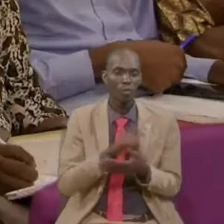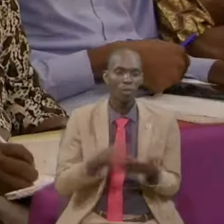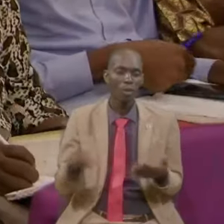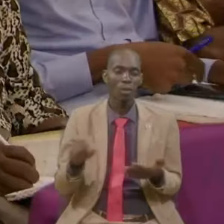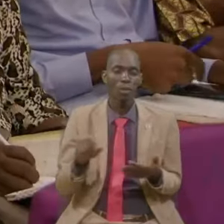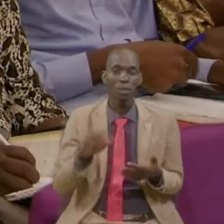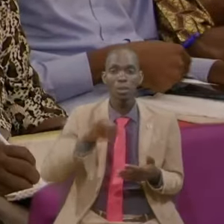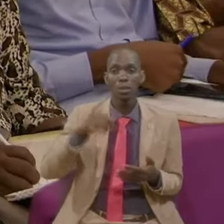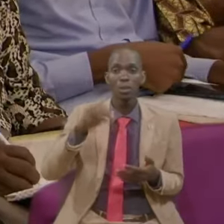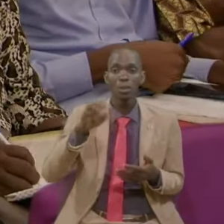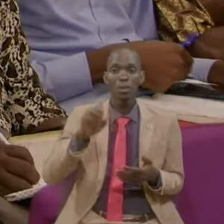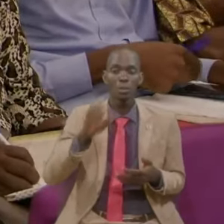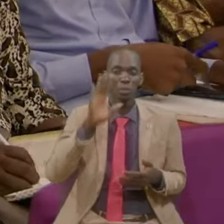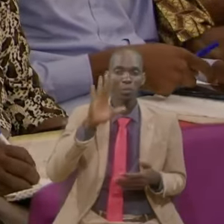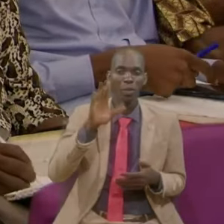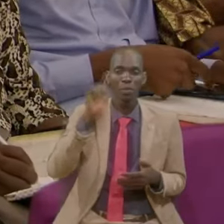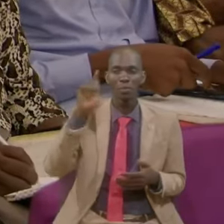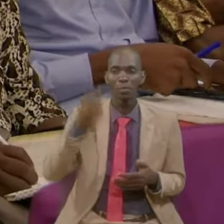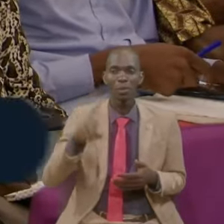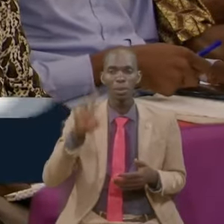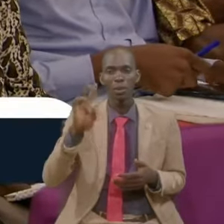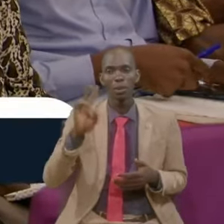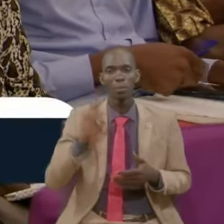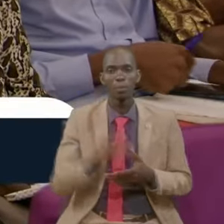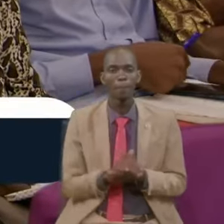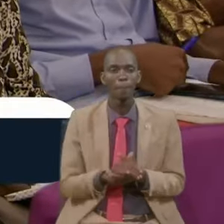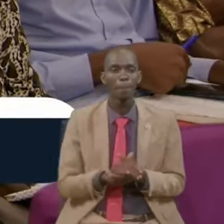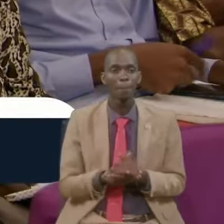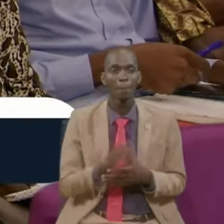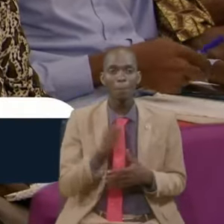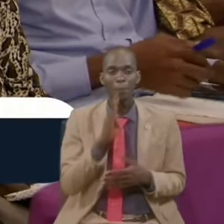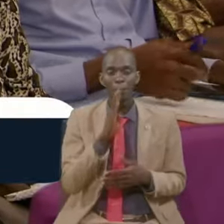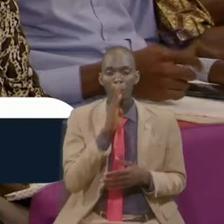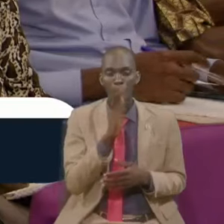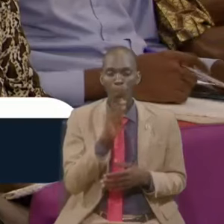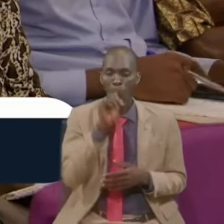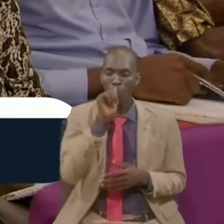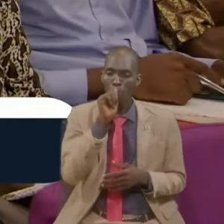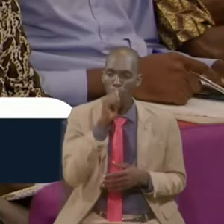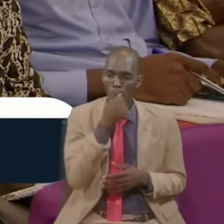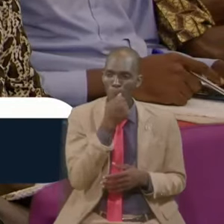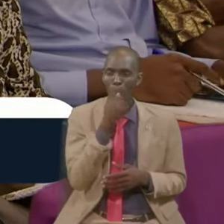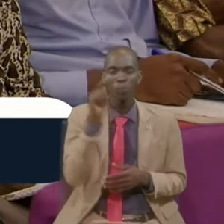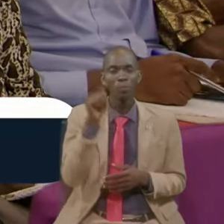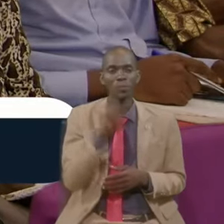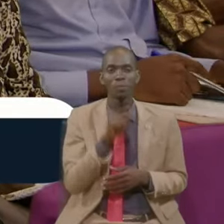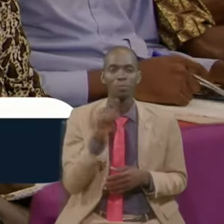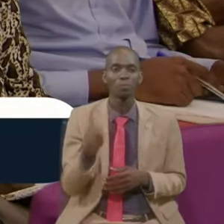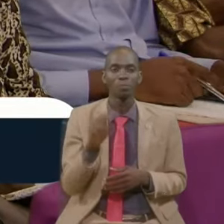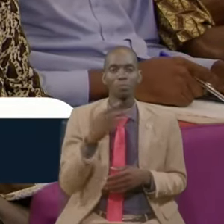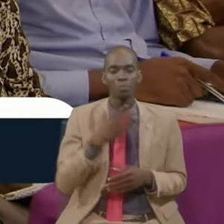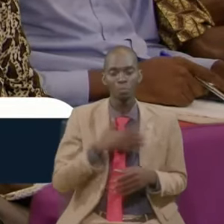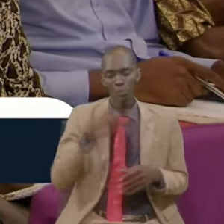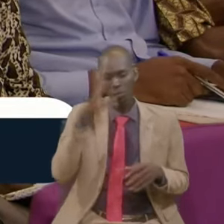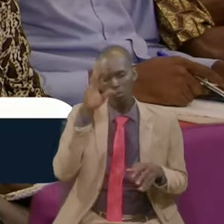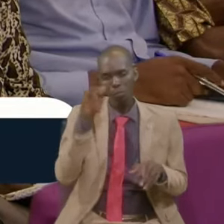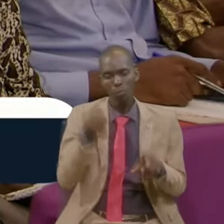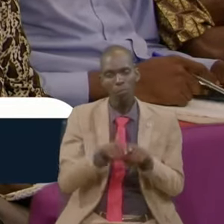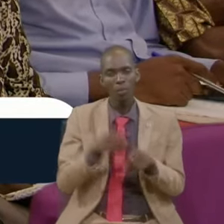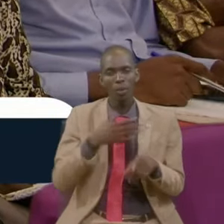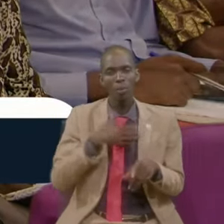7. In chapter 5, verse 7, be patient, therefore, brethren. The